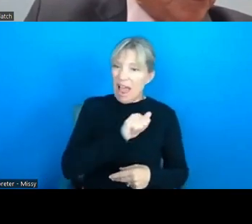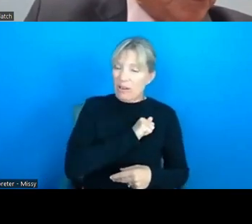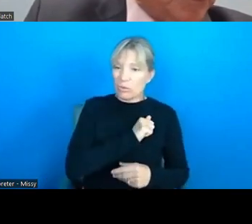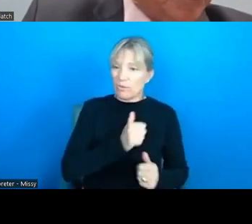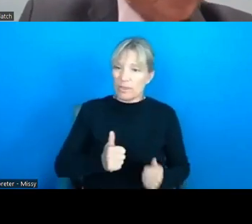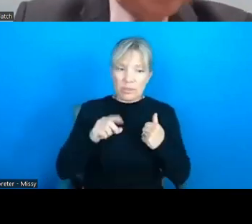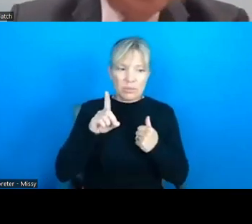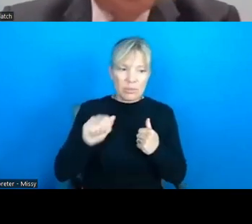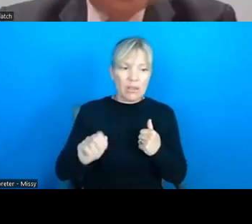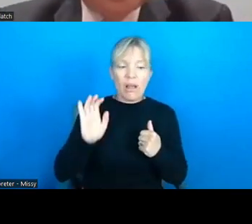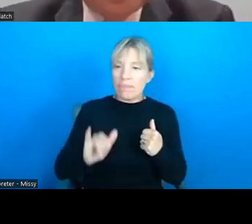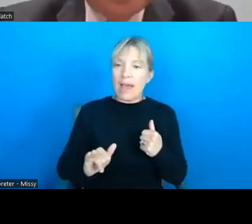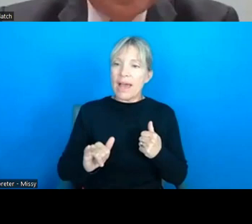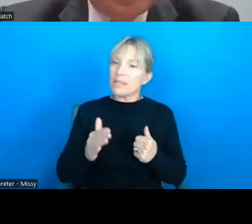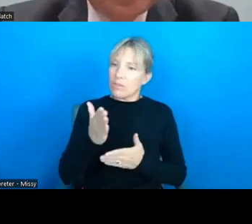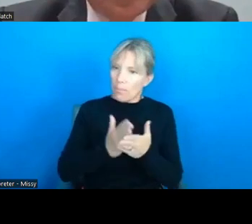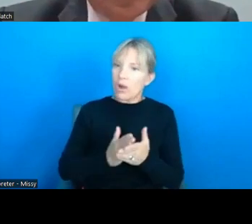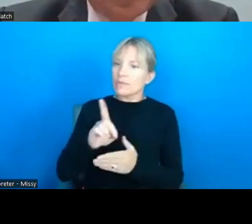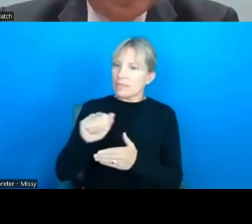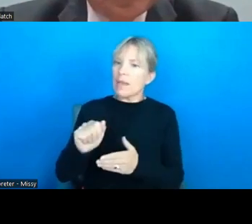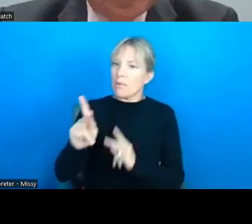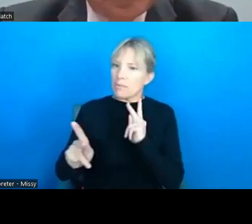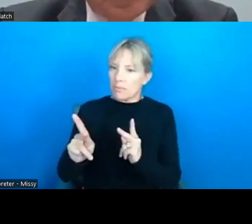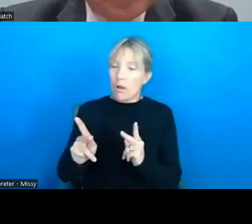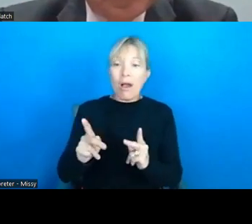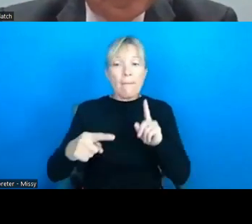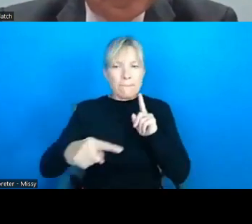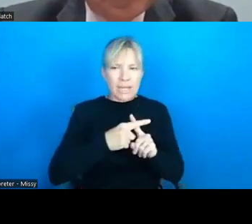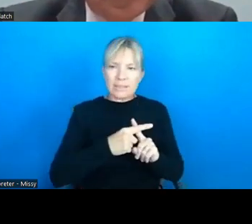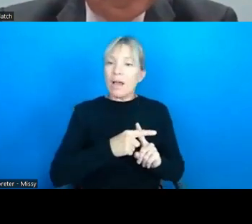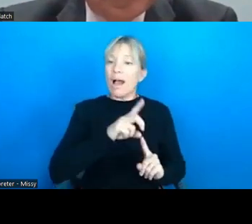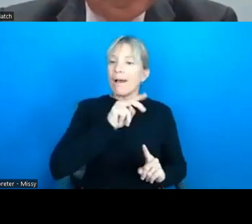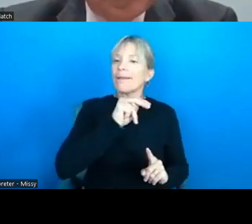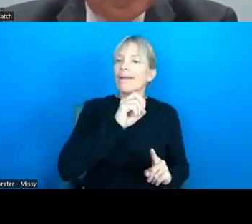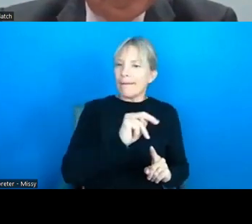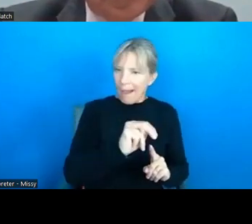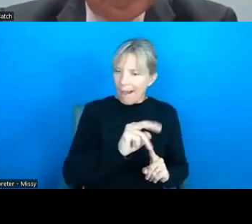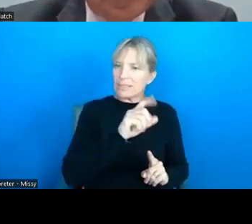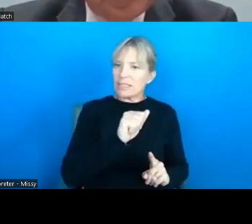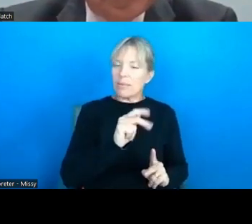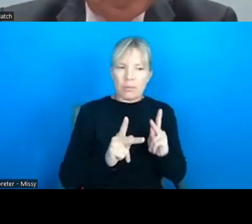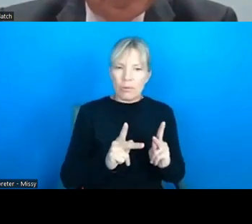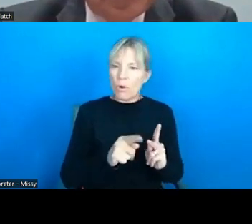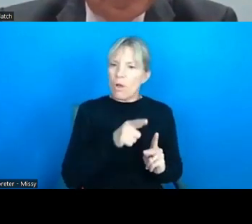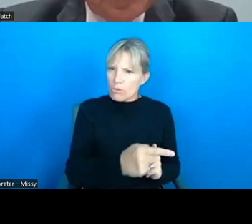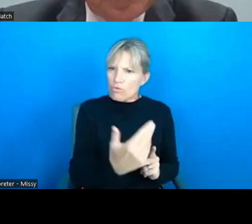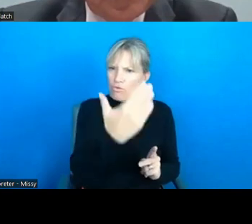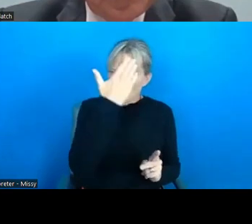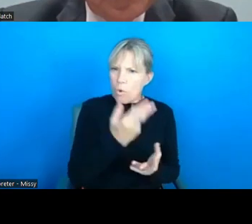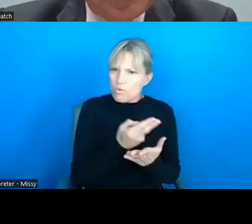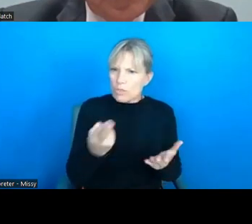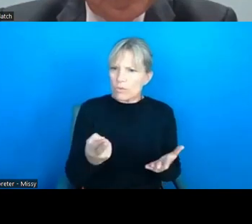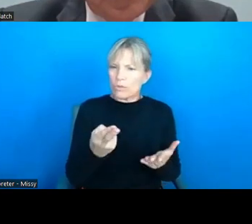itself. That's on the part of disabled people, but also non-disabled people didn't know what their resources or rights or options were. And their